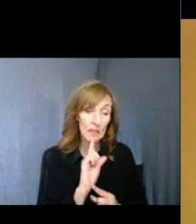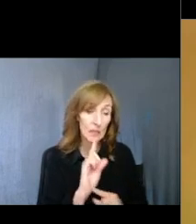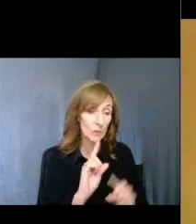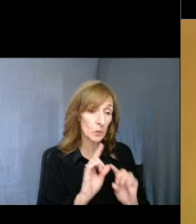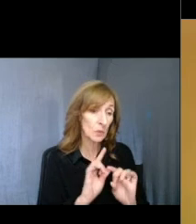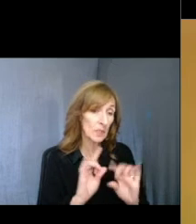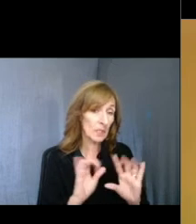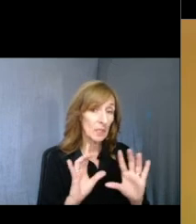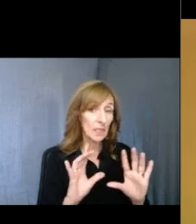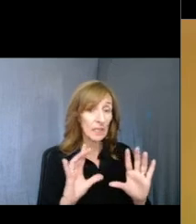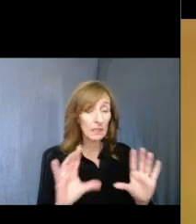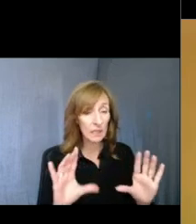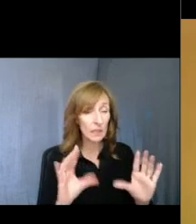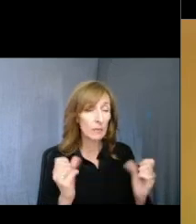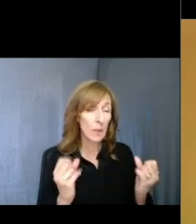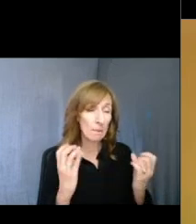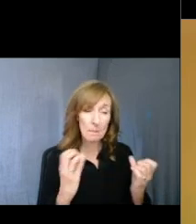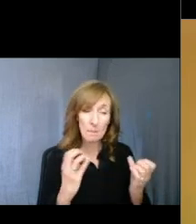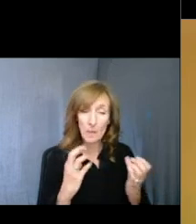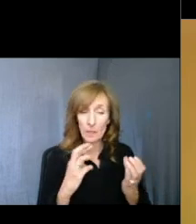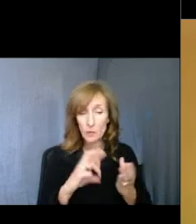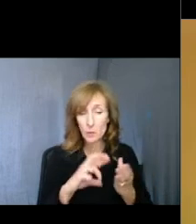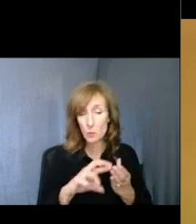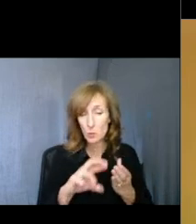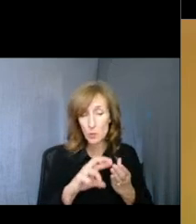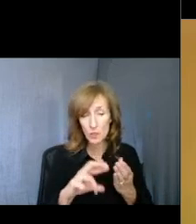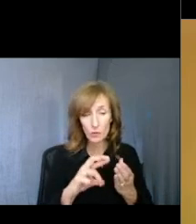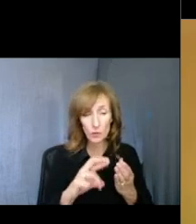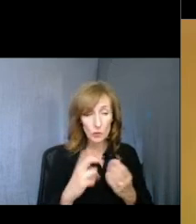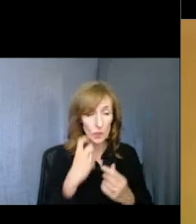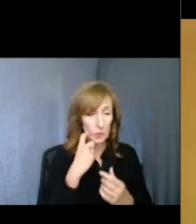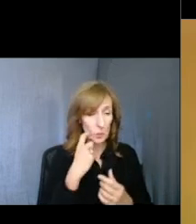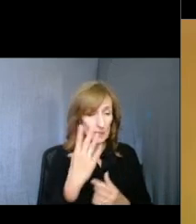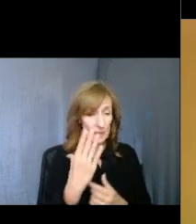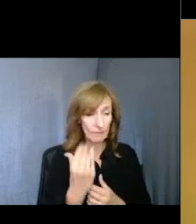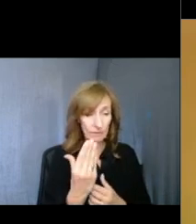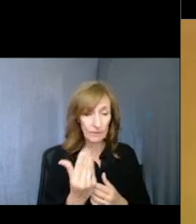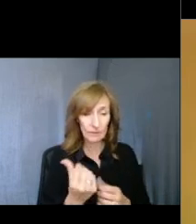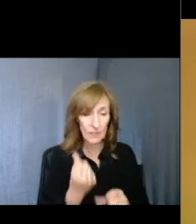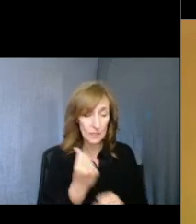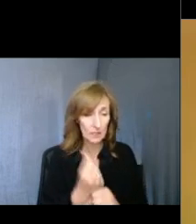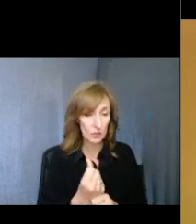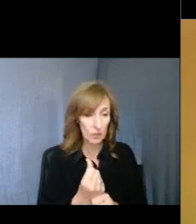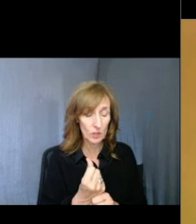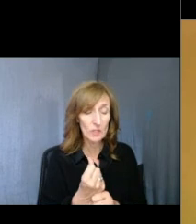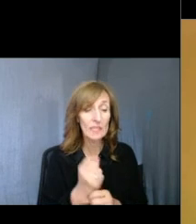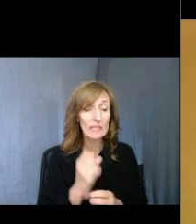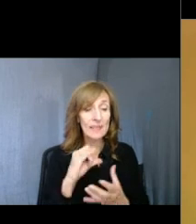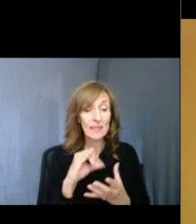last probably 15 years that